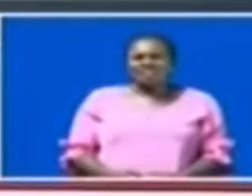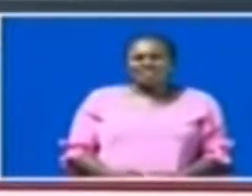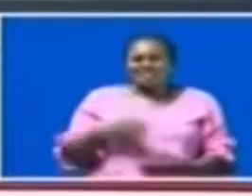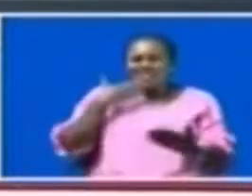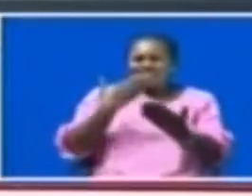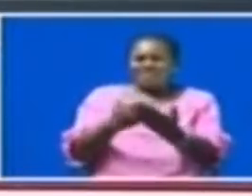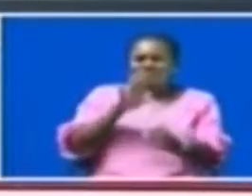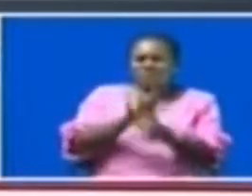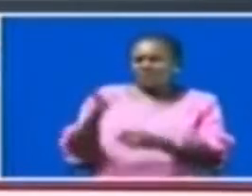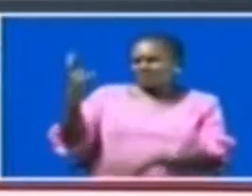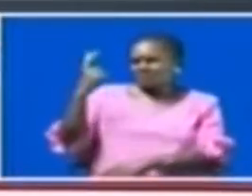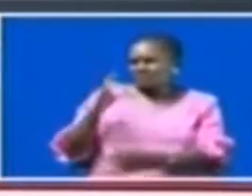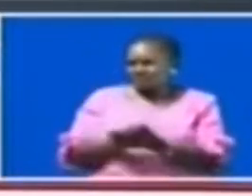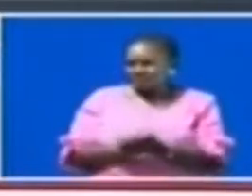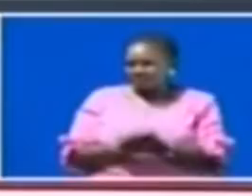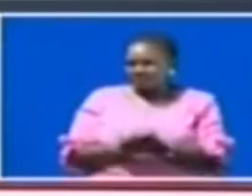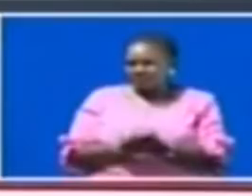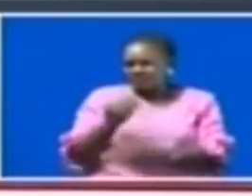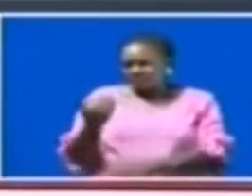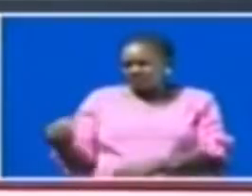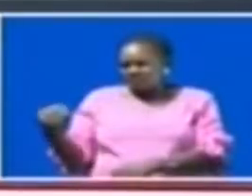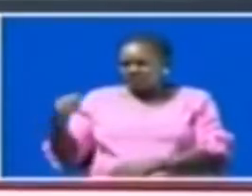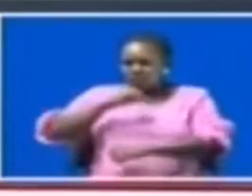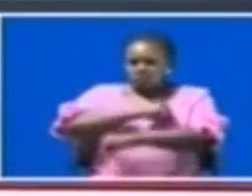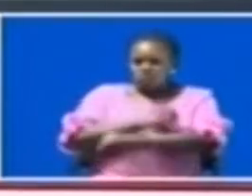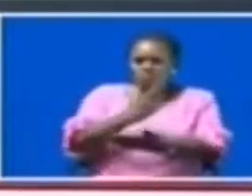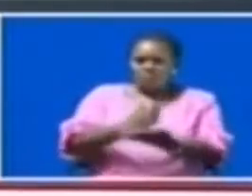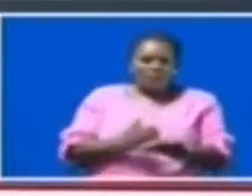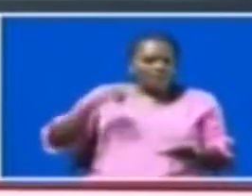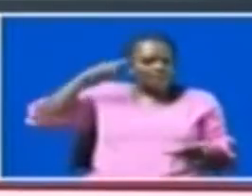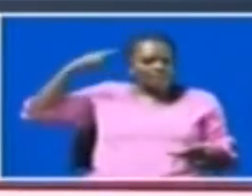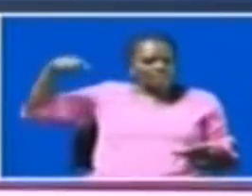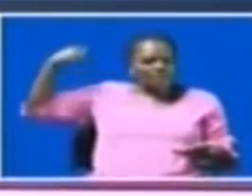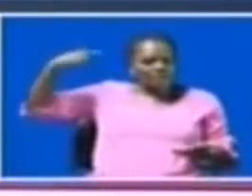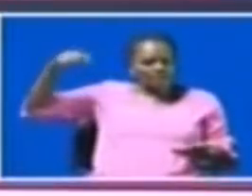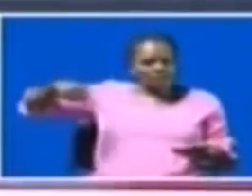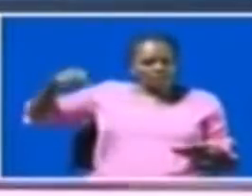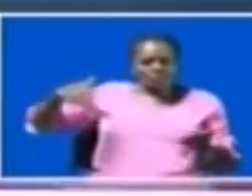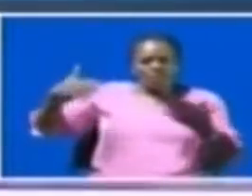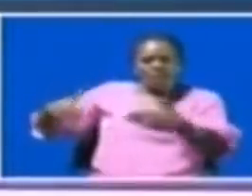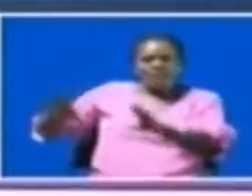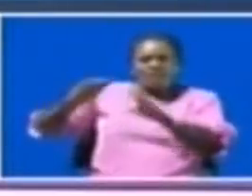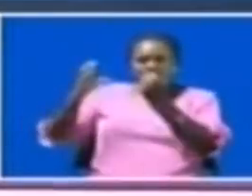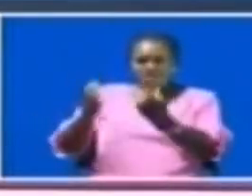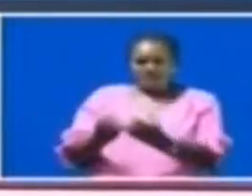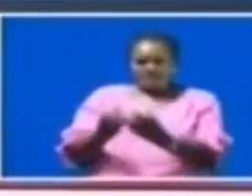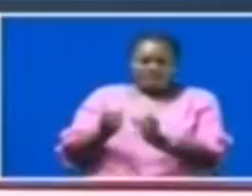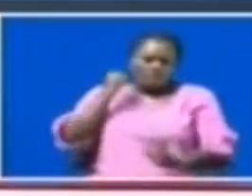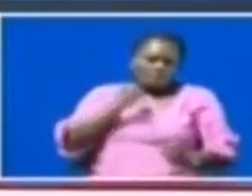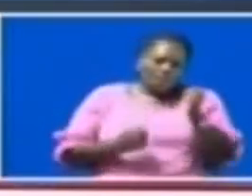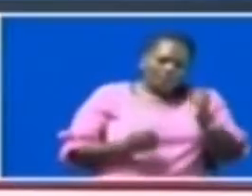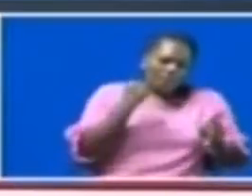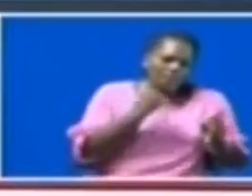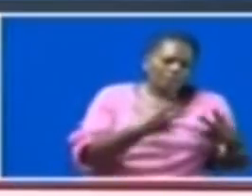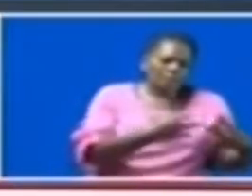And many thanks for joining us. Now, school children in a section of Mathare today had to abandon classes and run for dear